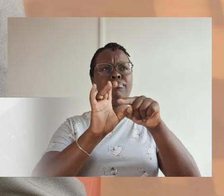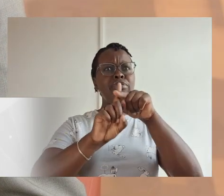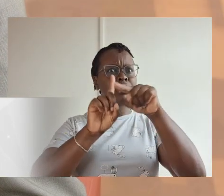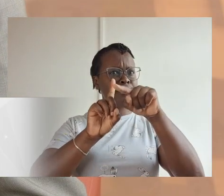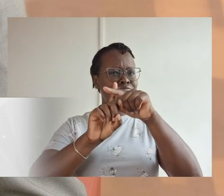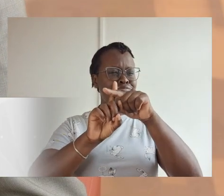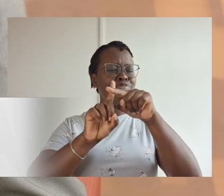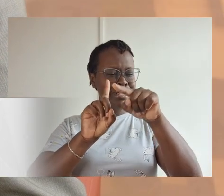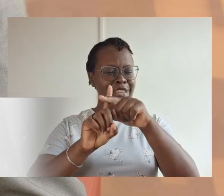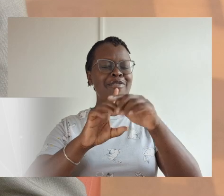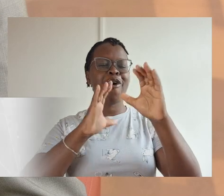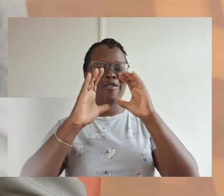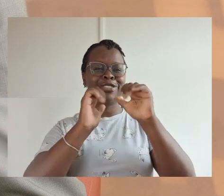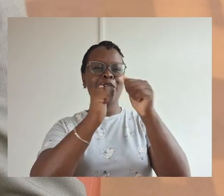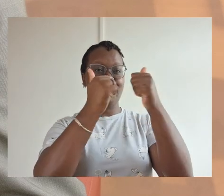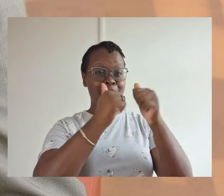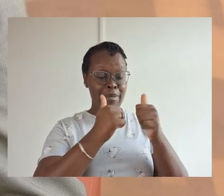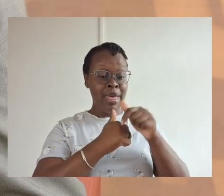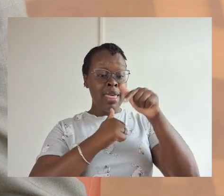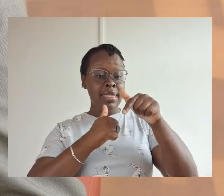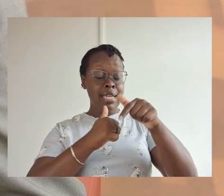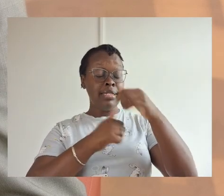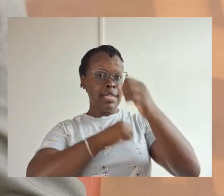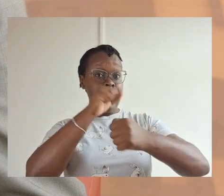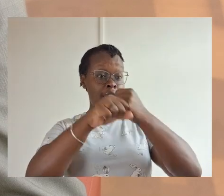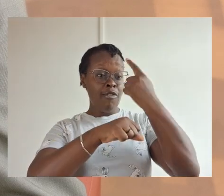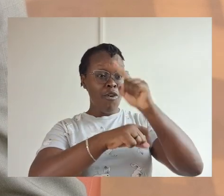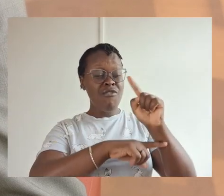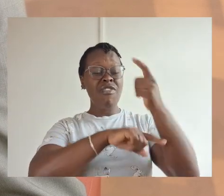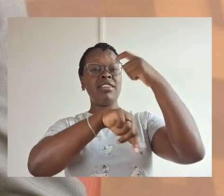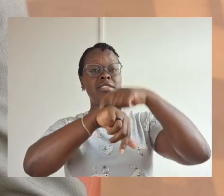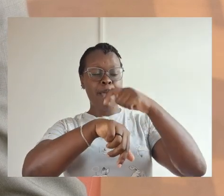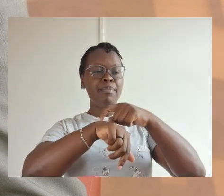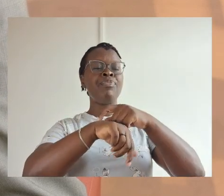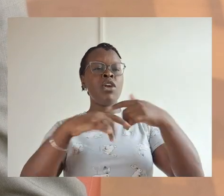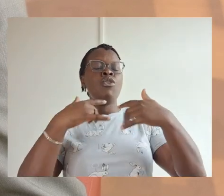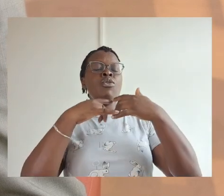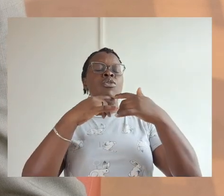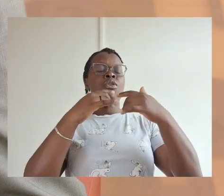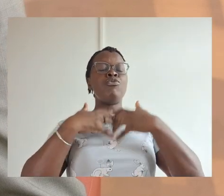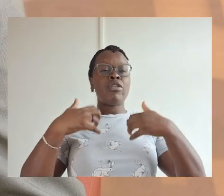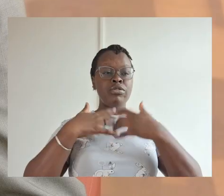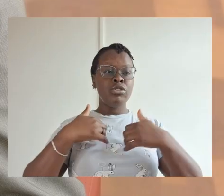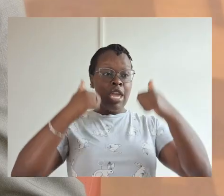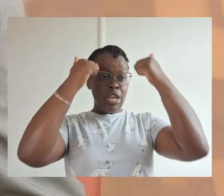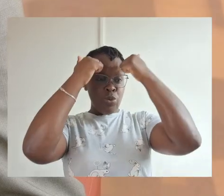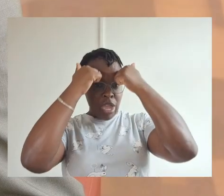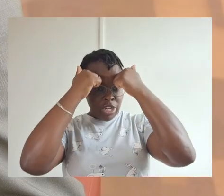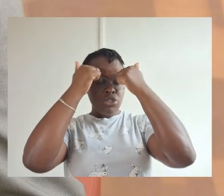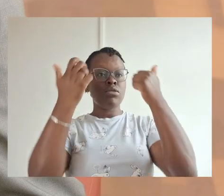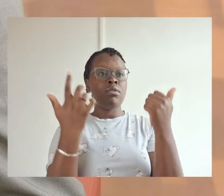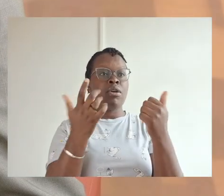positive conversations going on. This year, for the first time, the Refugee Youth Education Hub is presenting